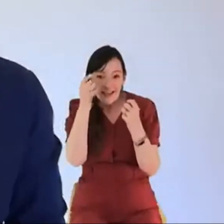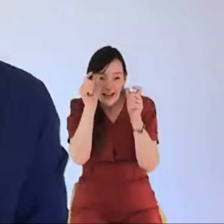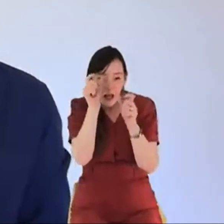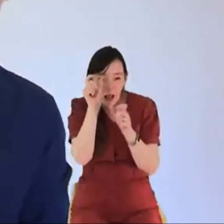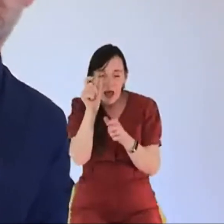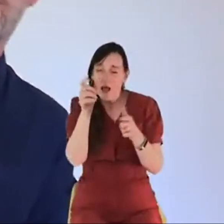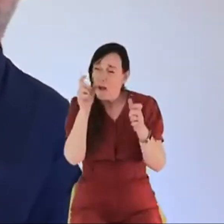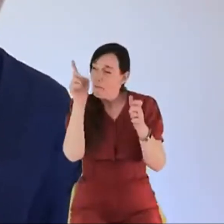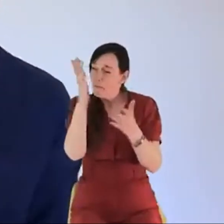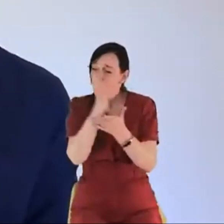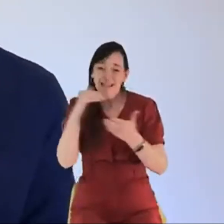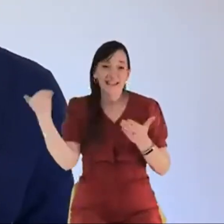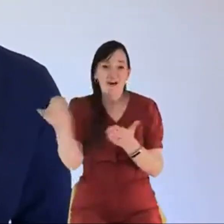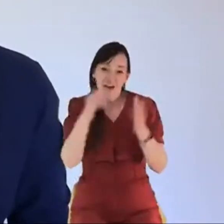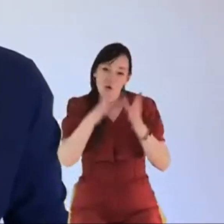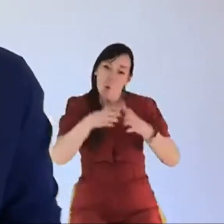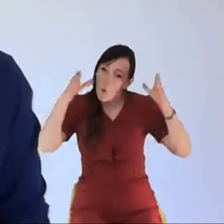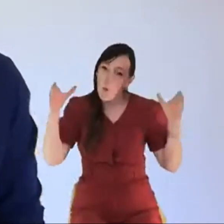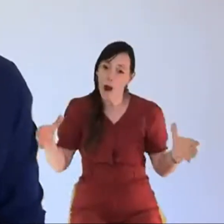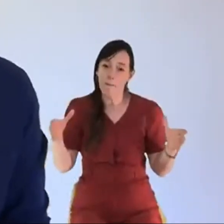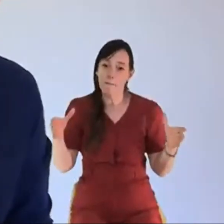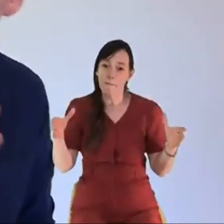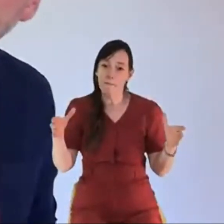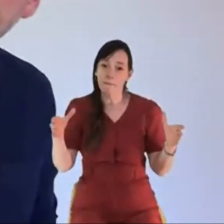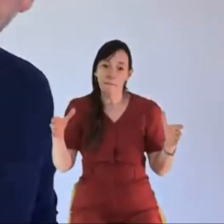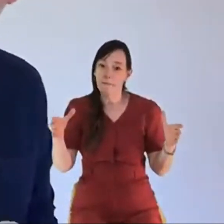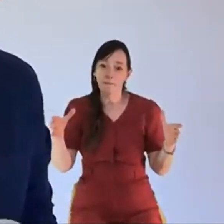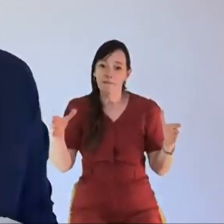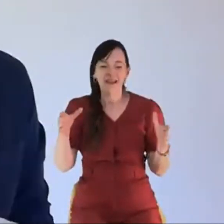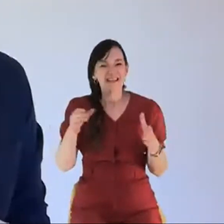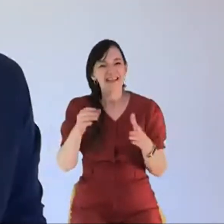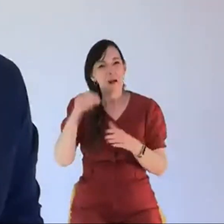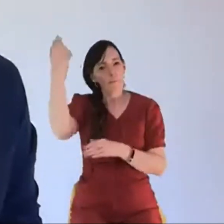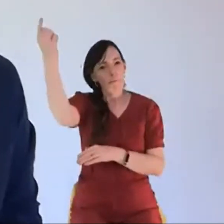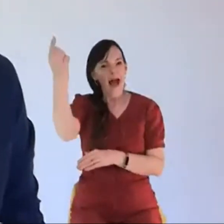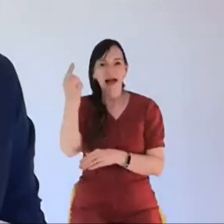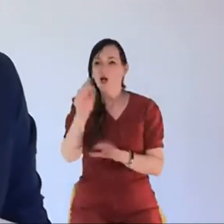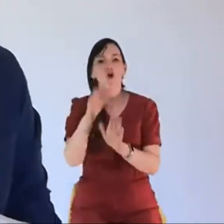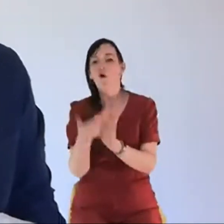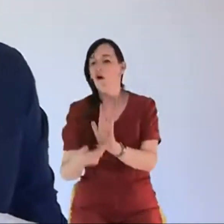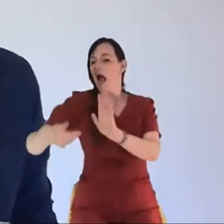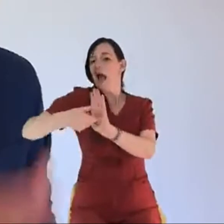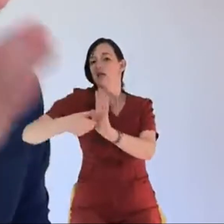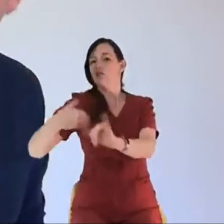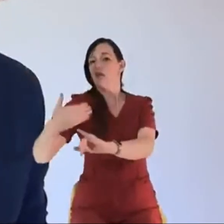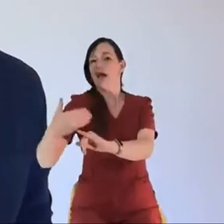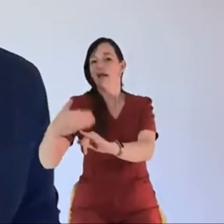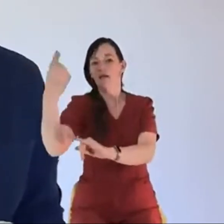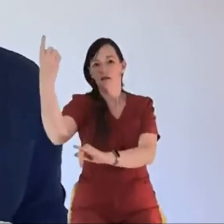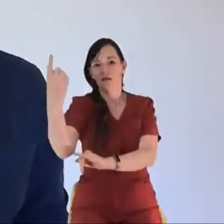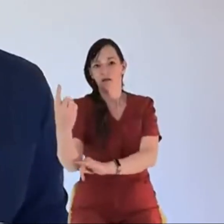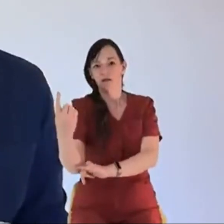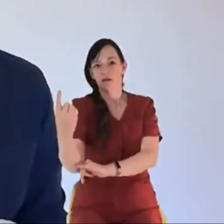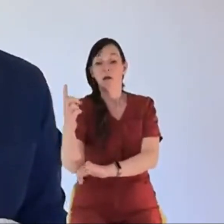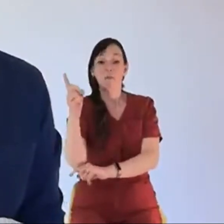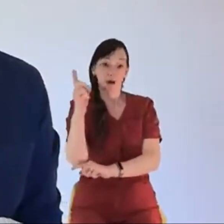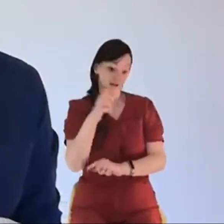Is not the odd bit Tacked on at the end It's about finishing What he started He came